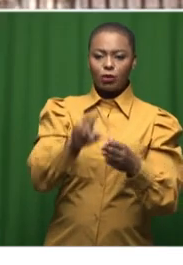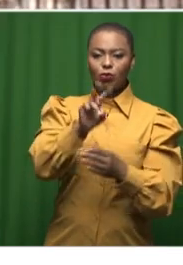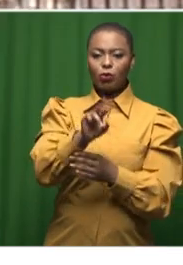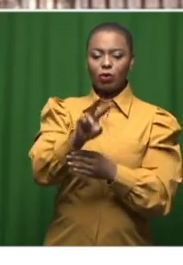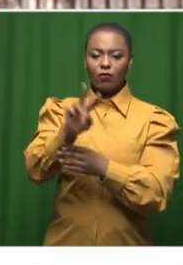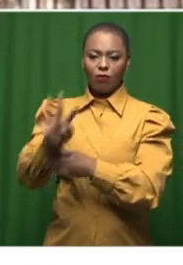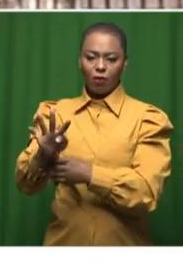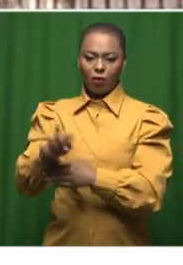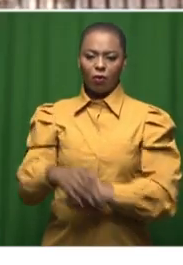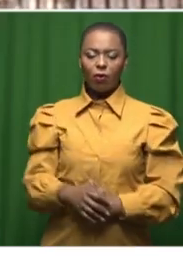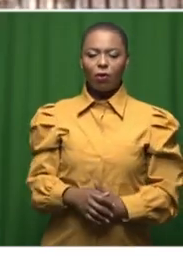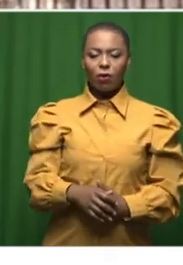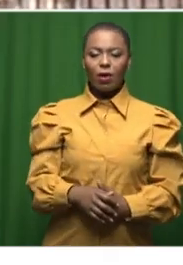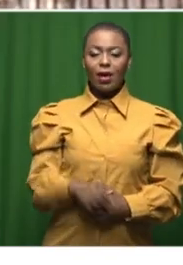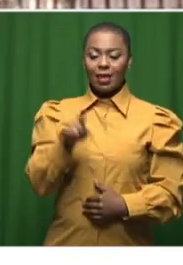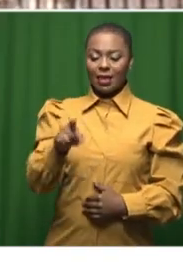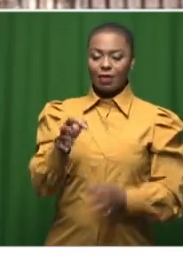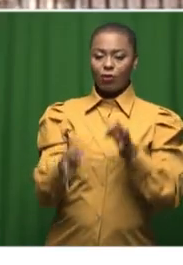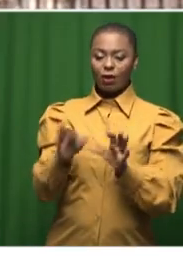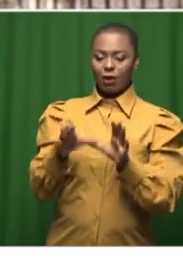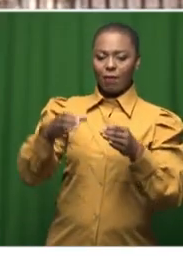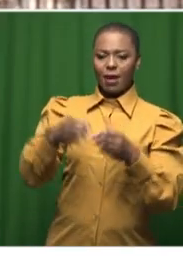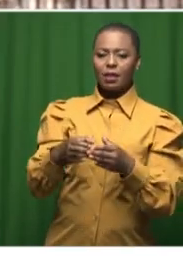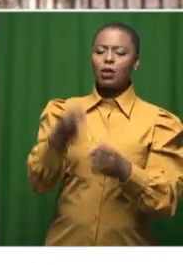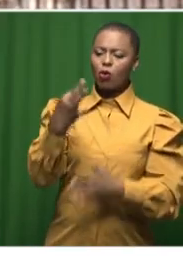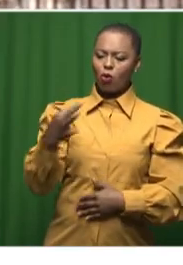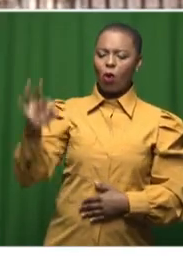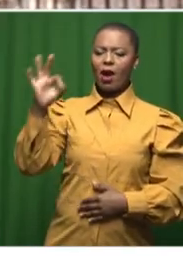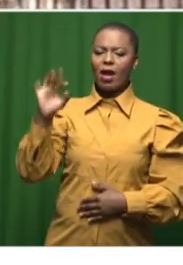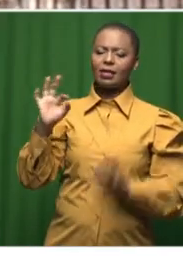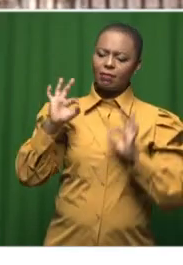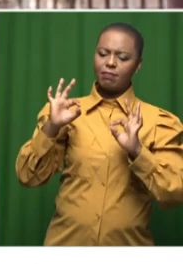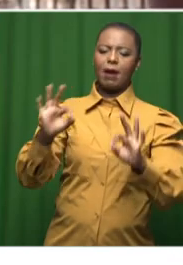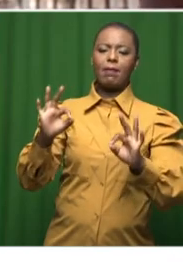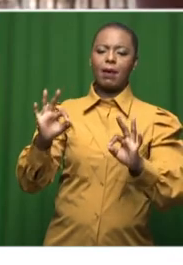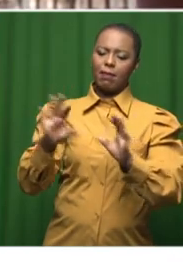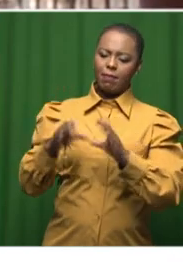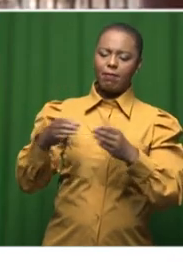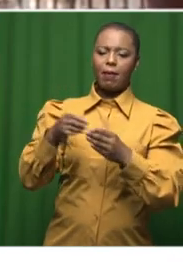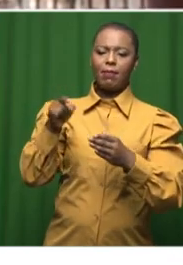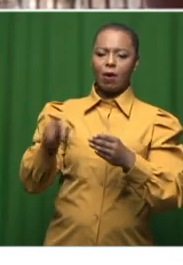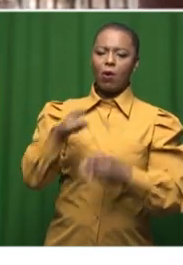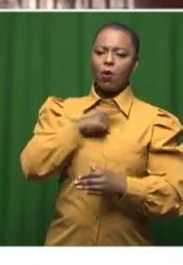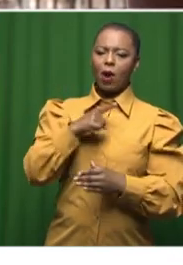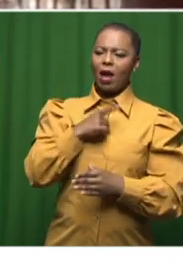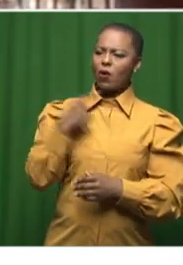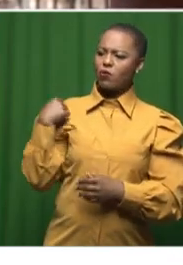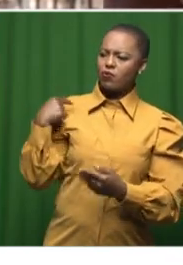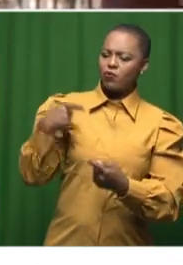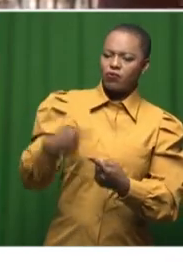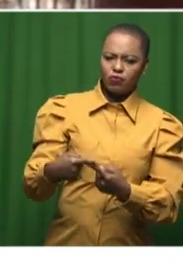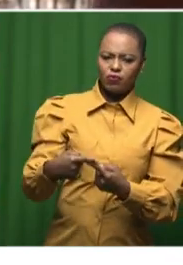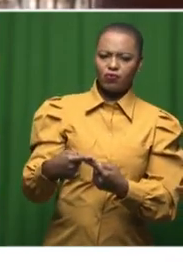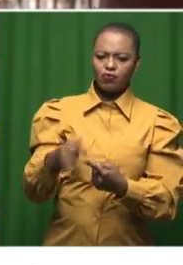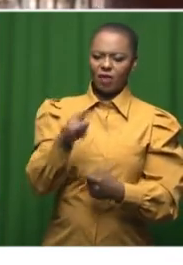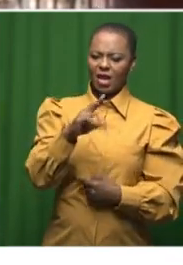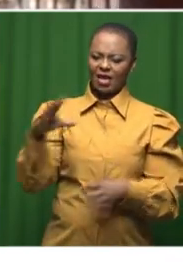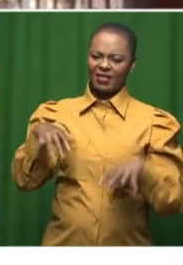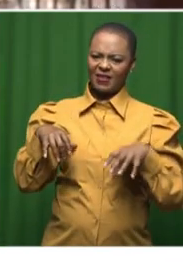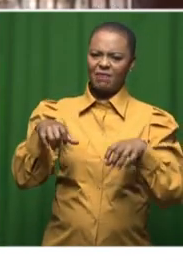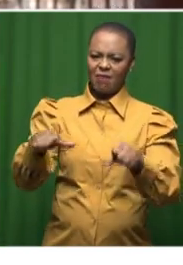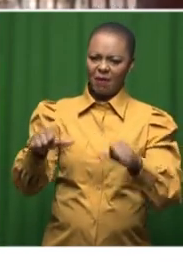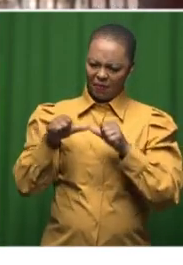have no longer had power being in the hands of the people. This is a party that is going to ensure that communities, that citizens